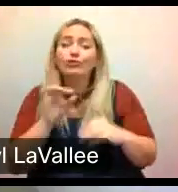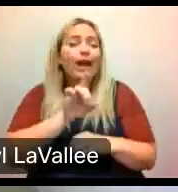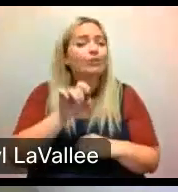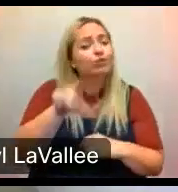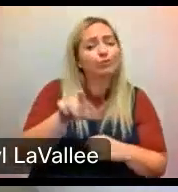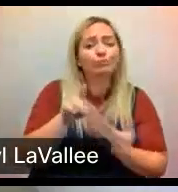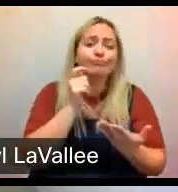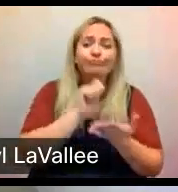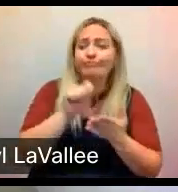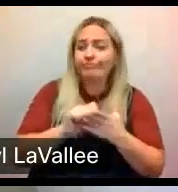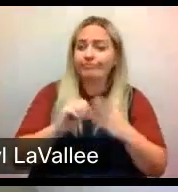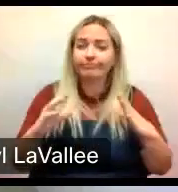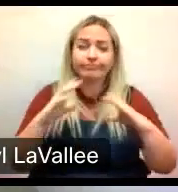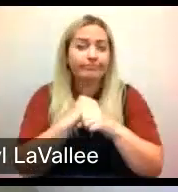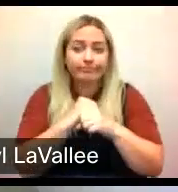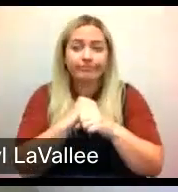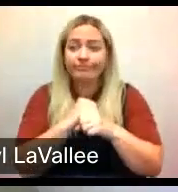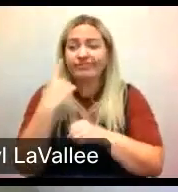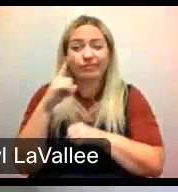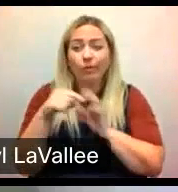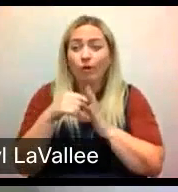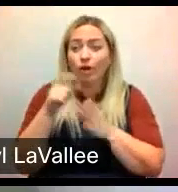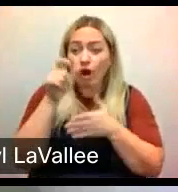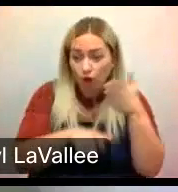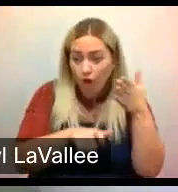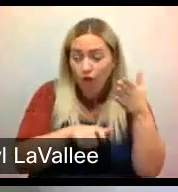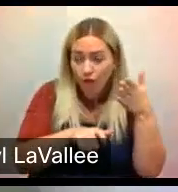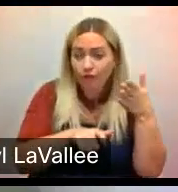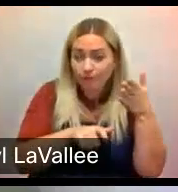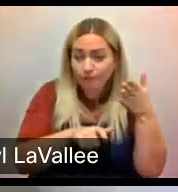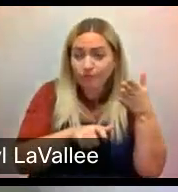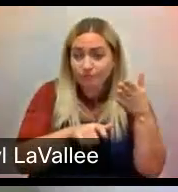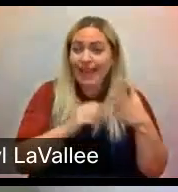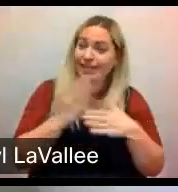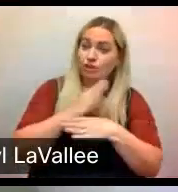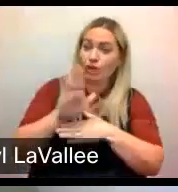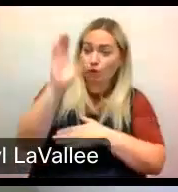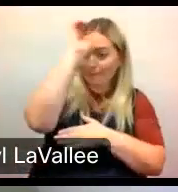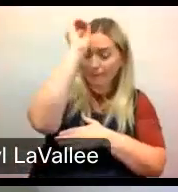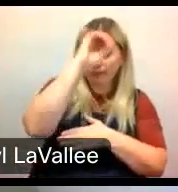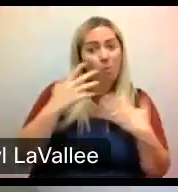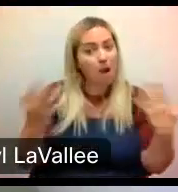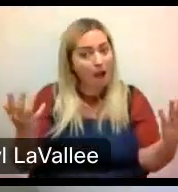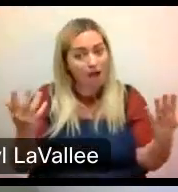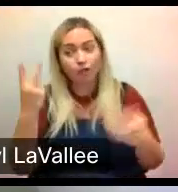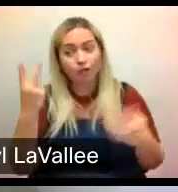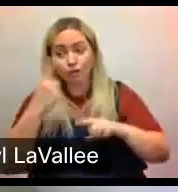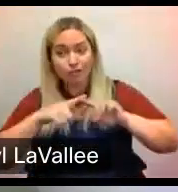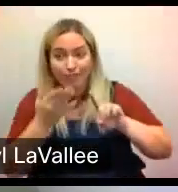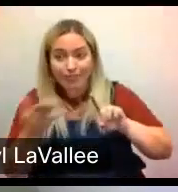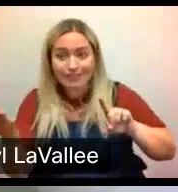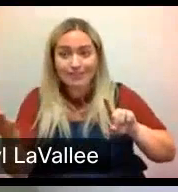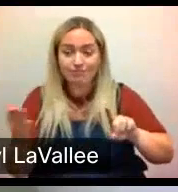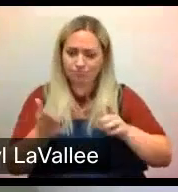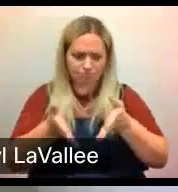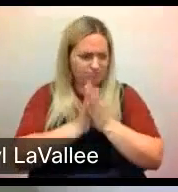write a summary of an article and share your opinion. Well, those are 2 different things. You're being asked